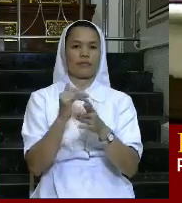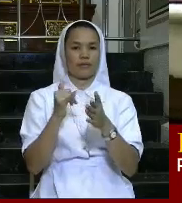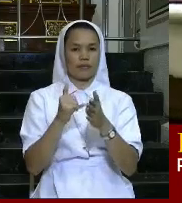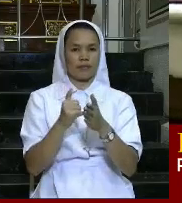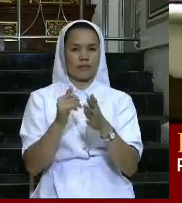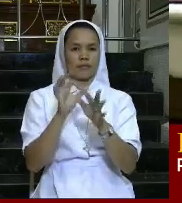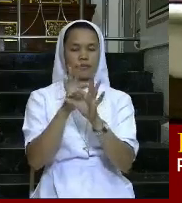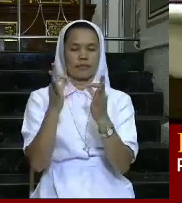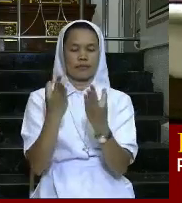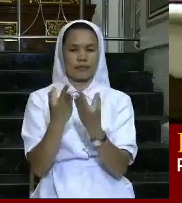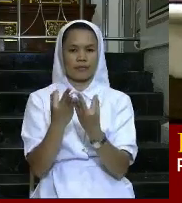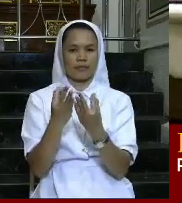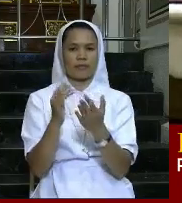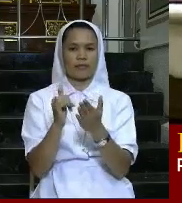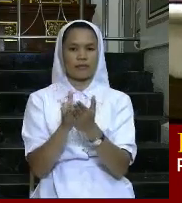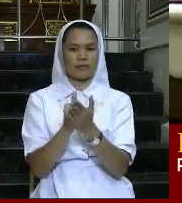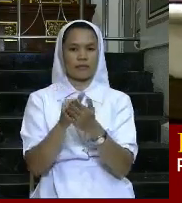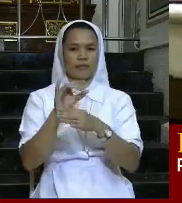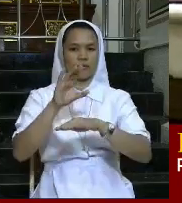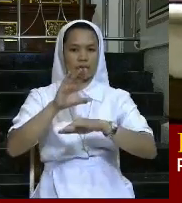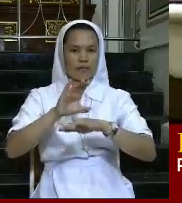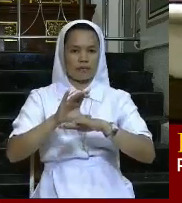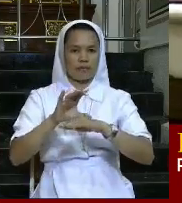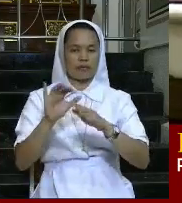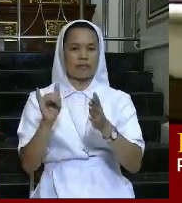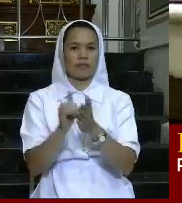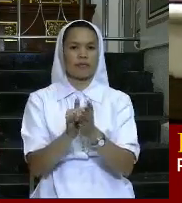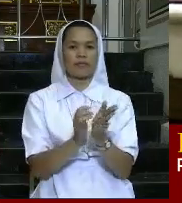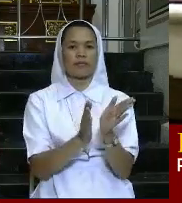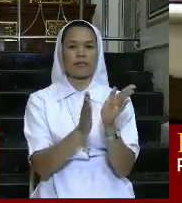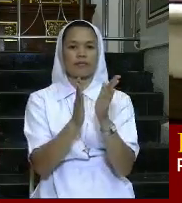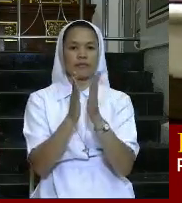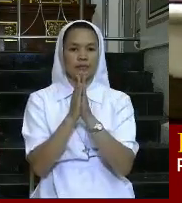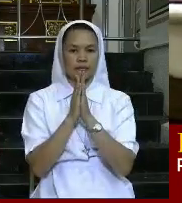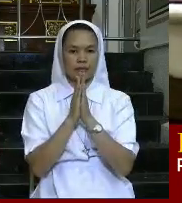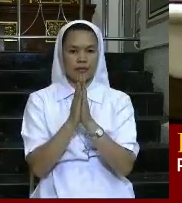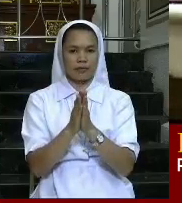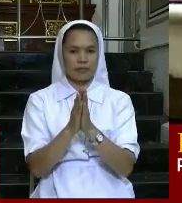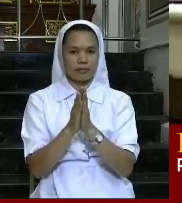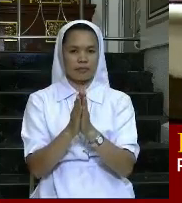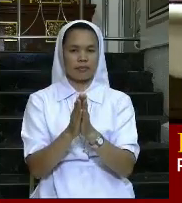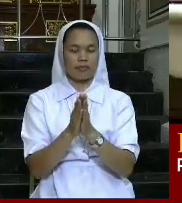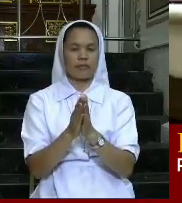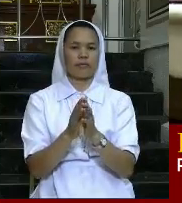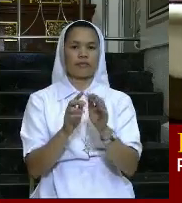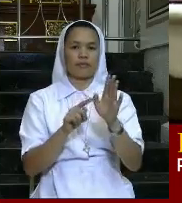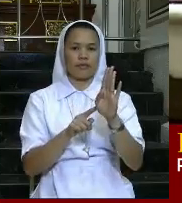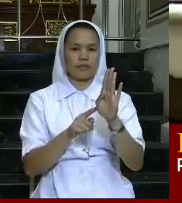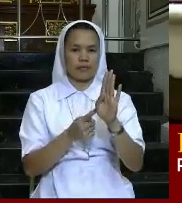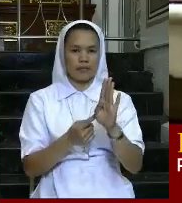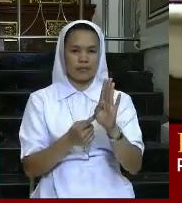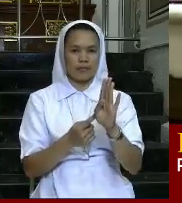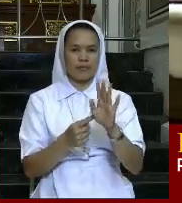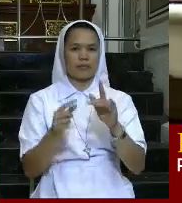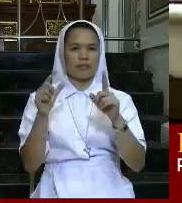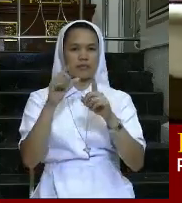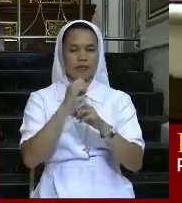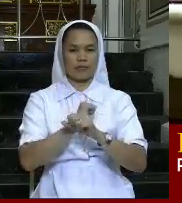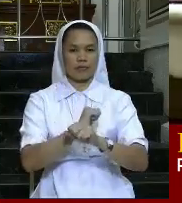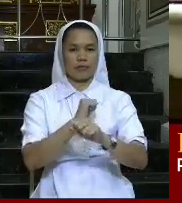family that is a church that prays and is the source of works of